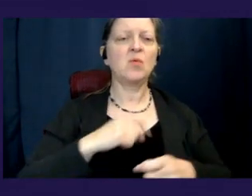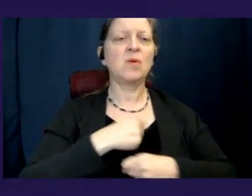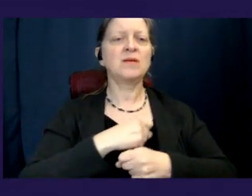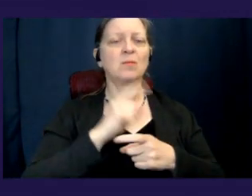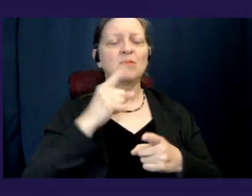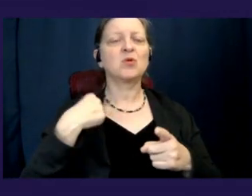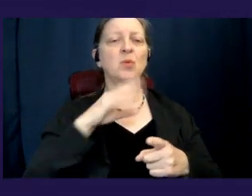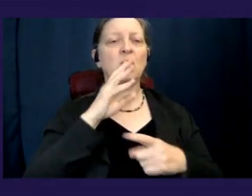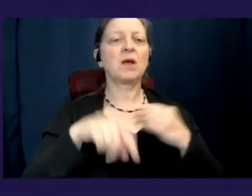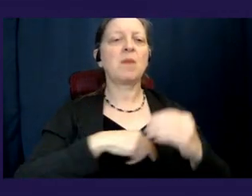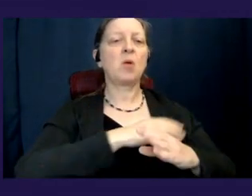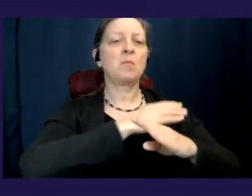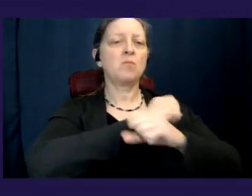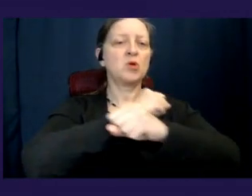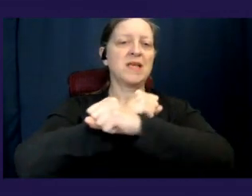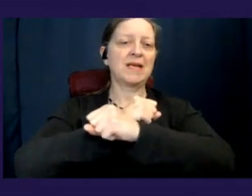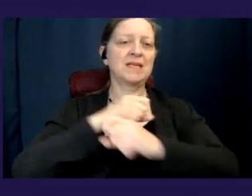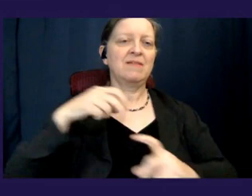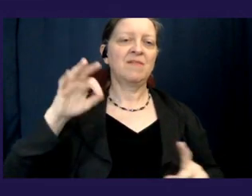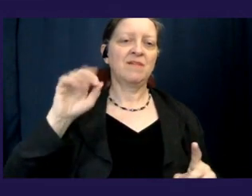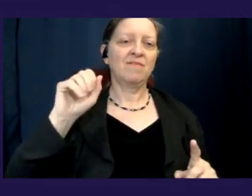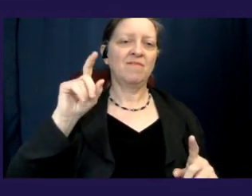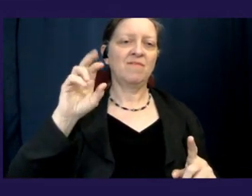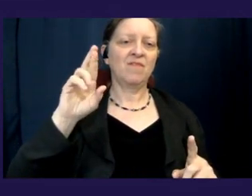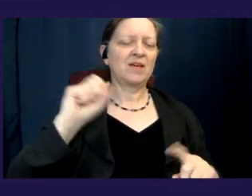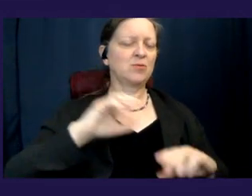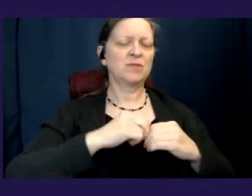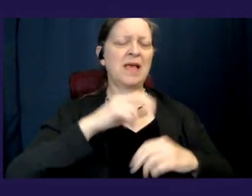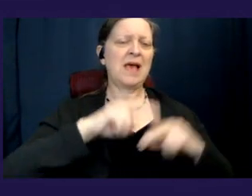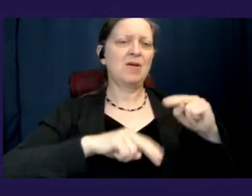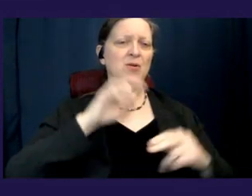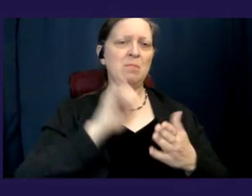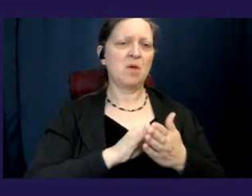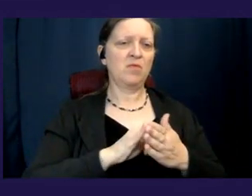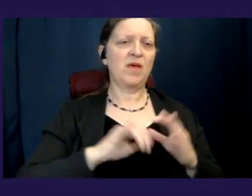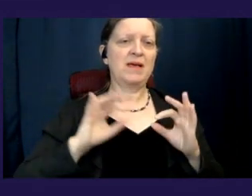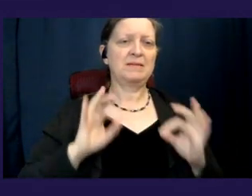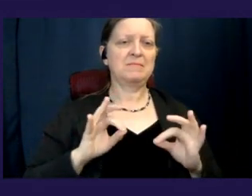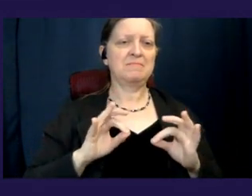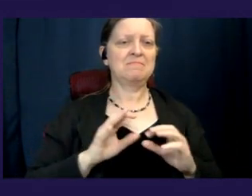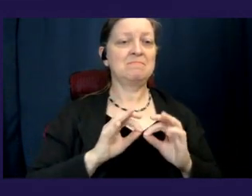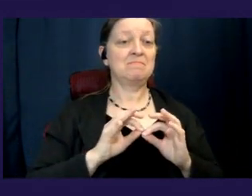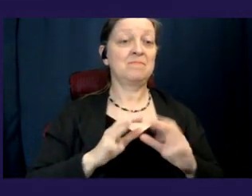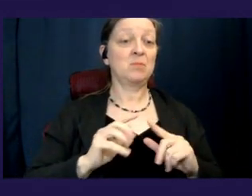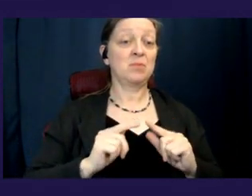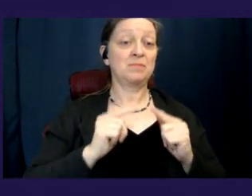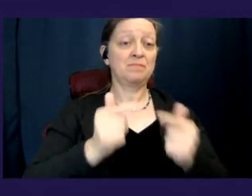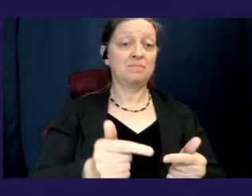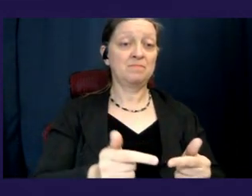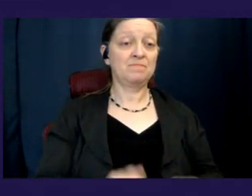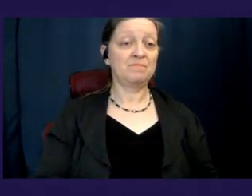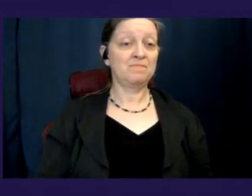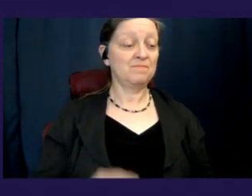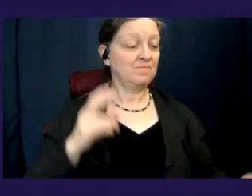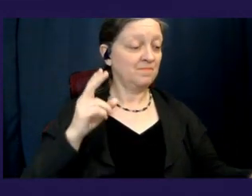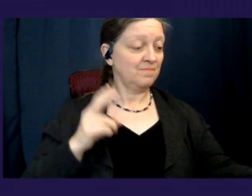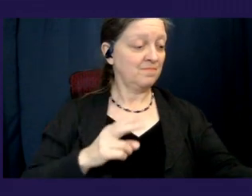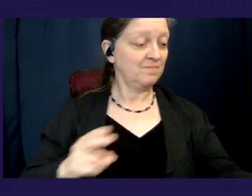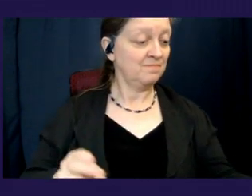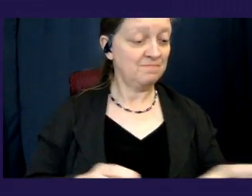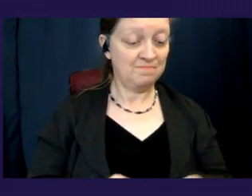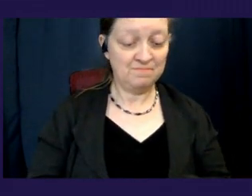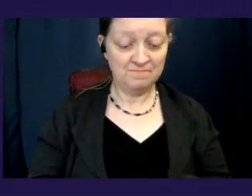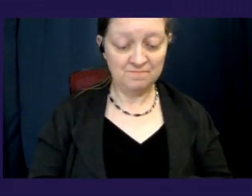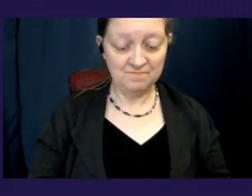protective factors and what ways we can build those protective factors. So not just what is misinformation or disinformation, but how do we build